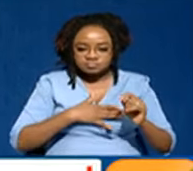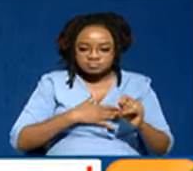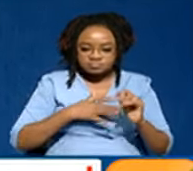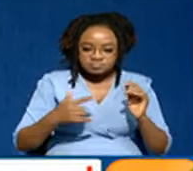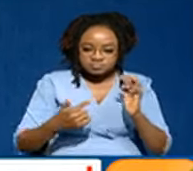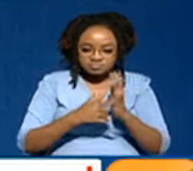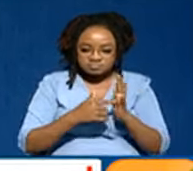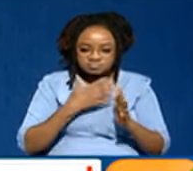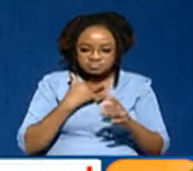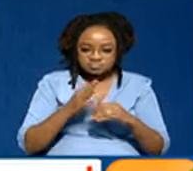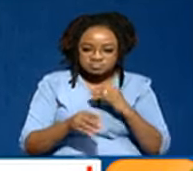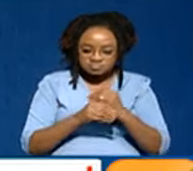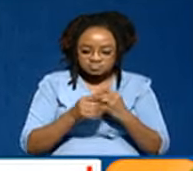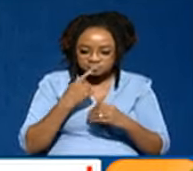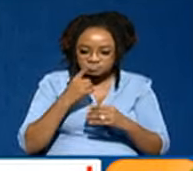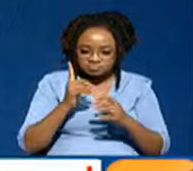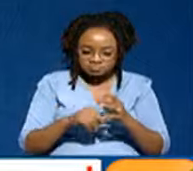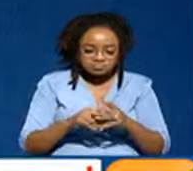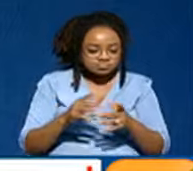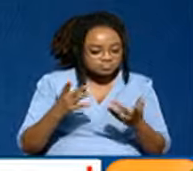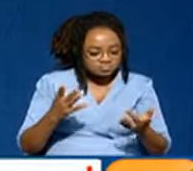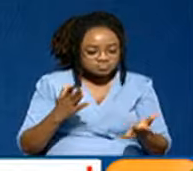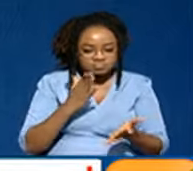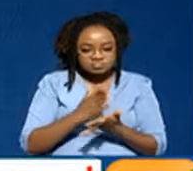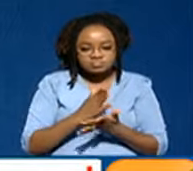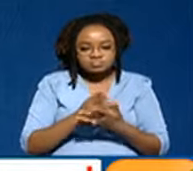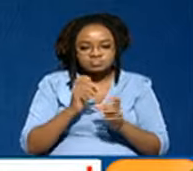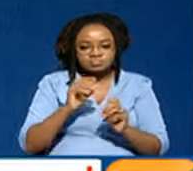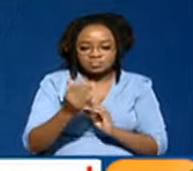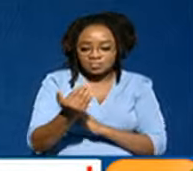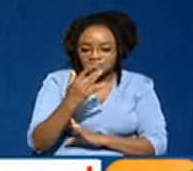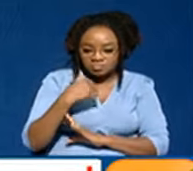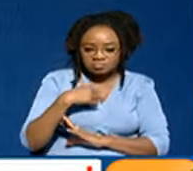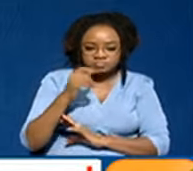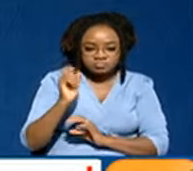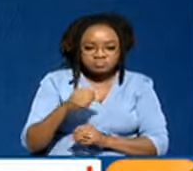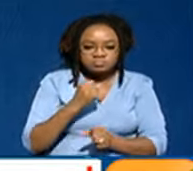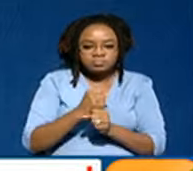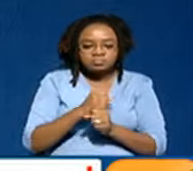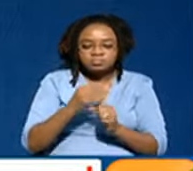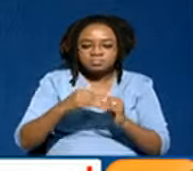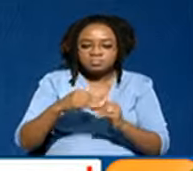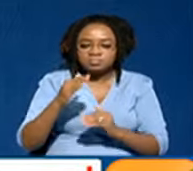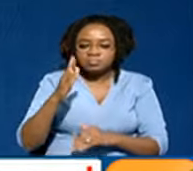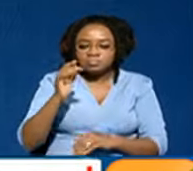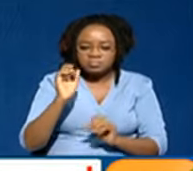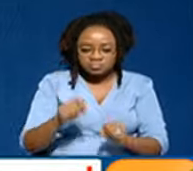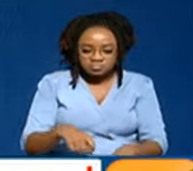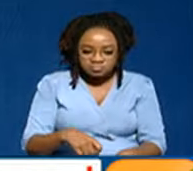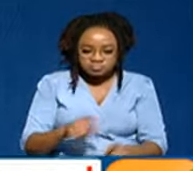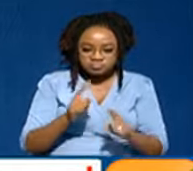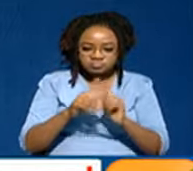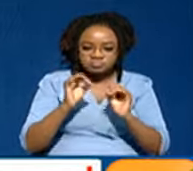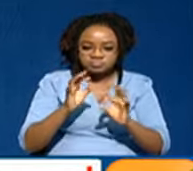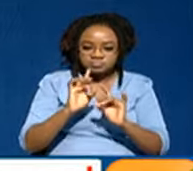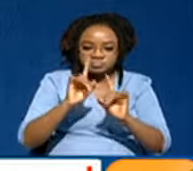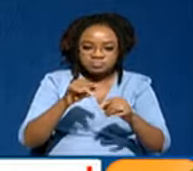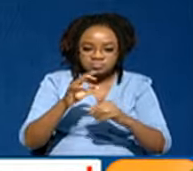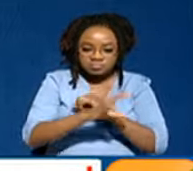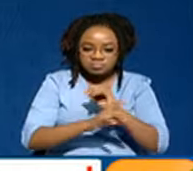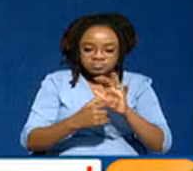that, even if you ask me, we can still do much more. If you go to countries like